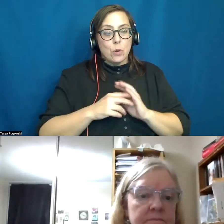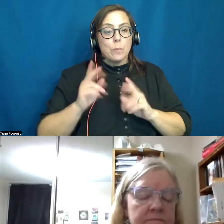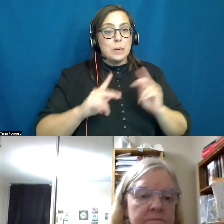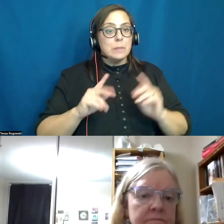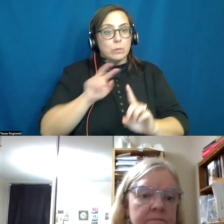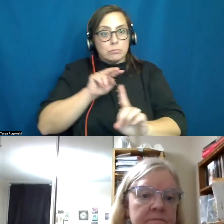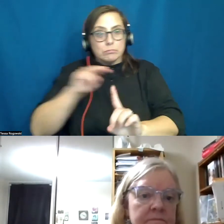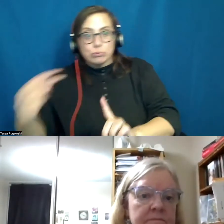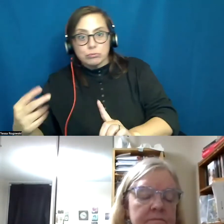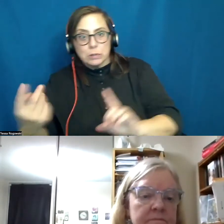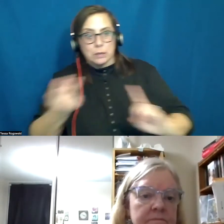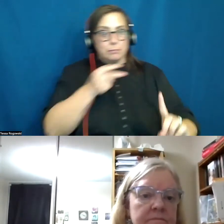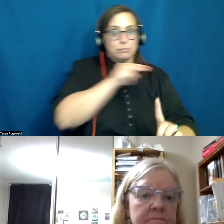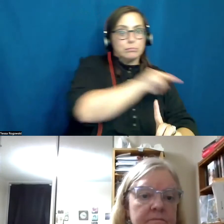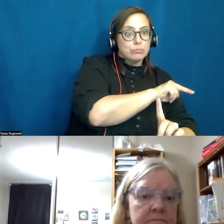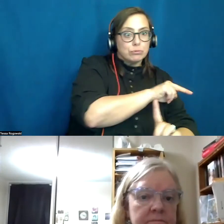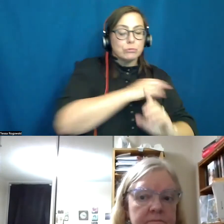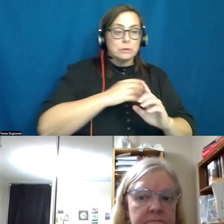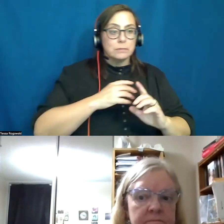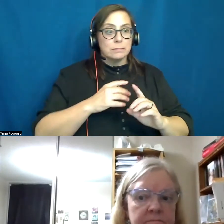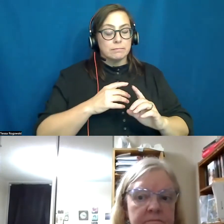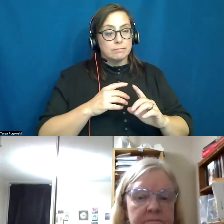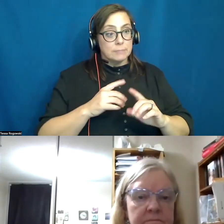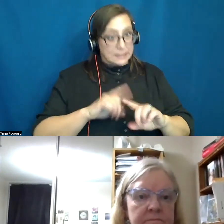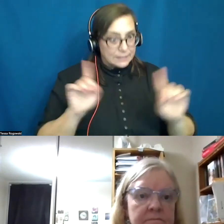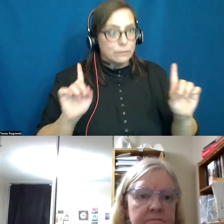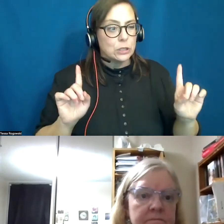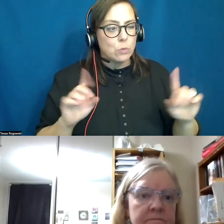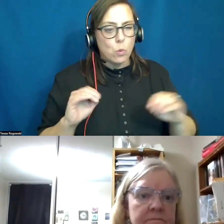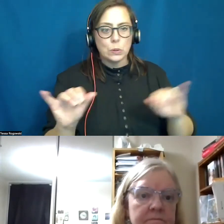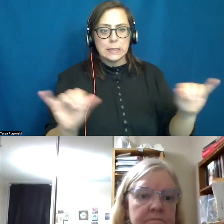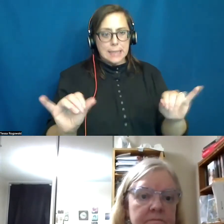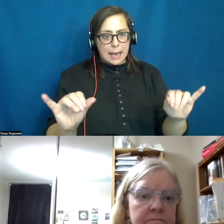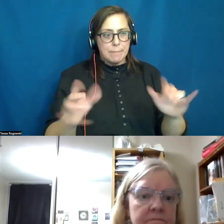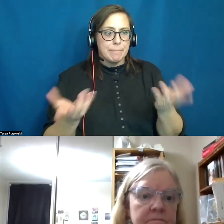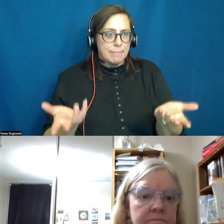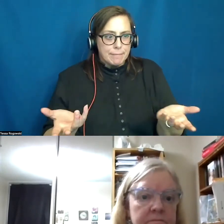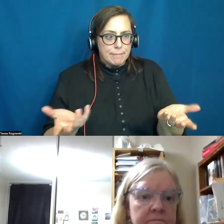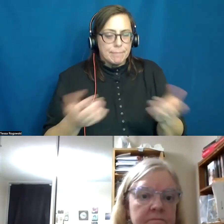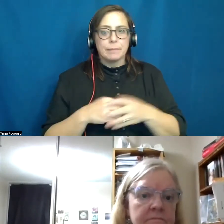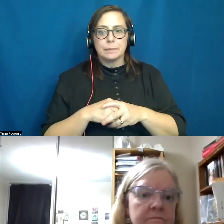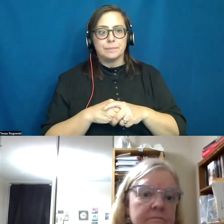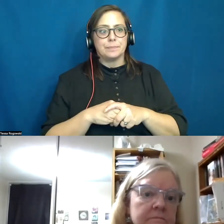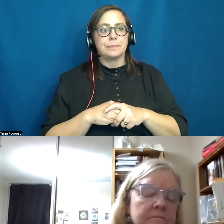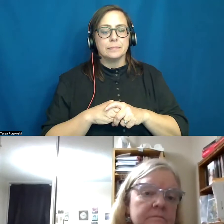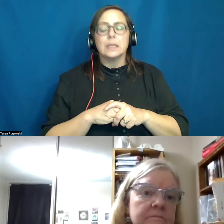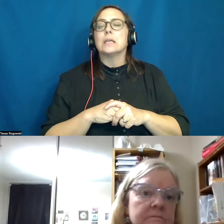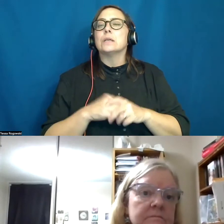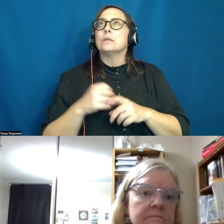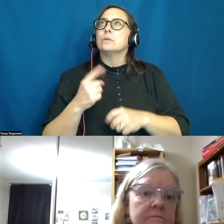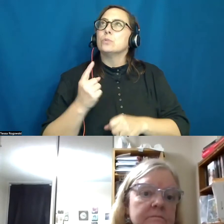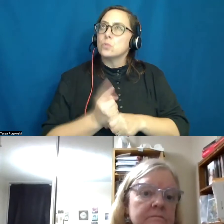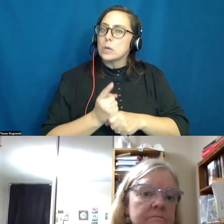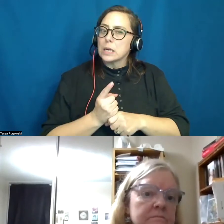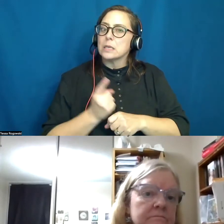the medium or the sphere? Just interesting, or it'd be interesting Right. to hear your thoughts